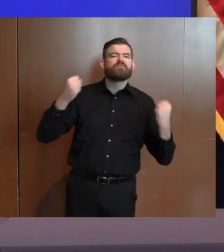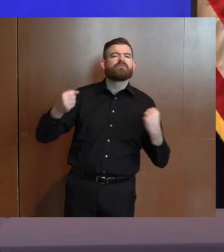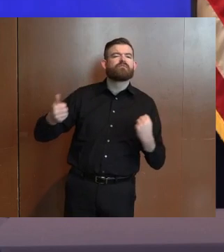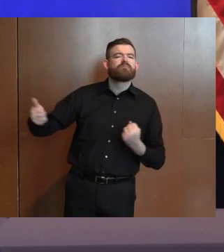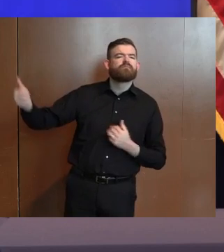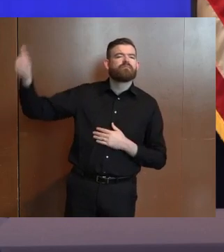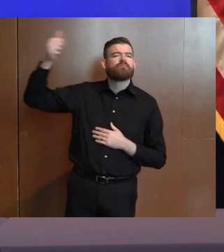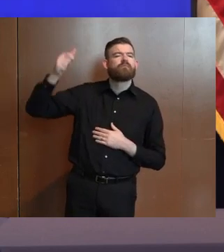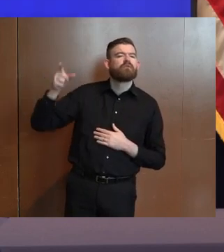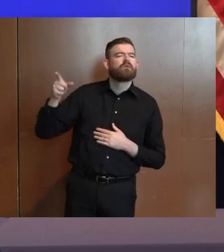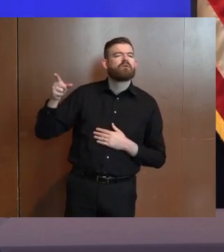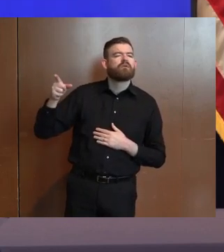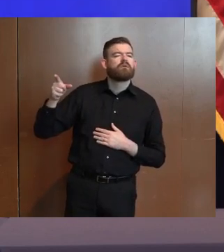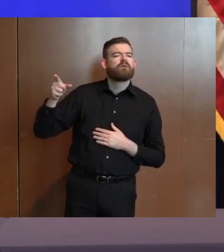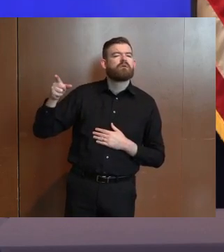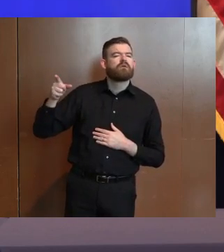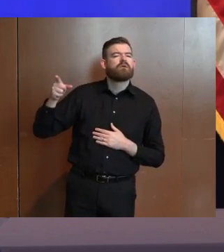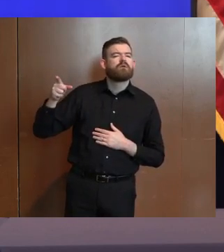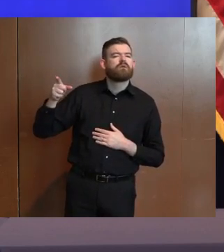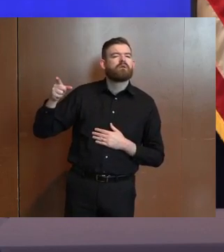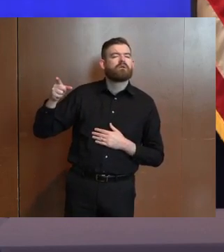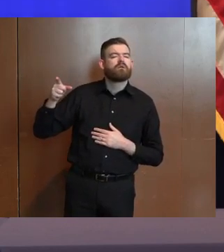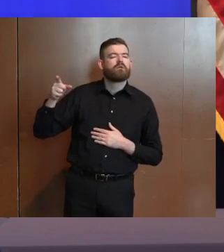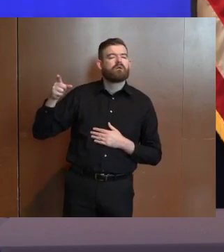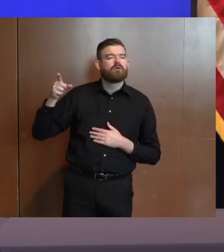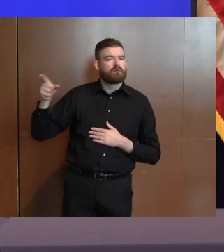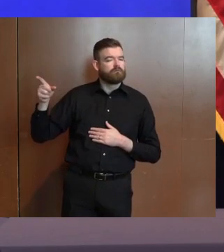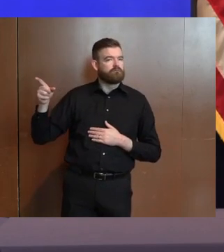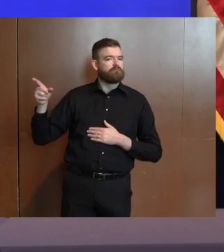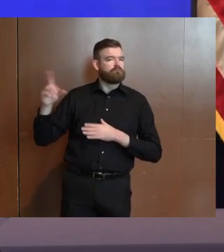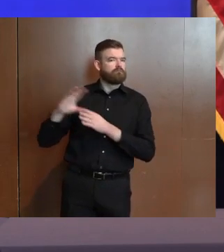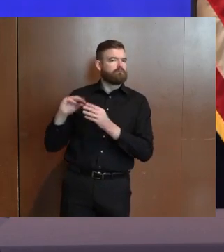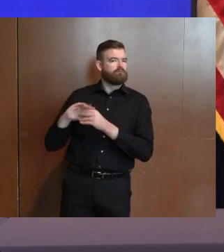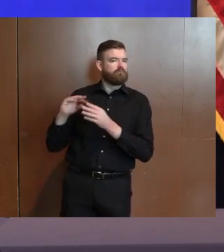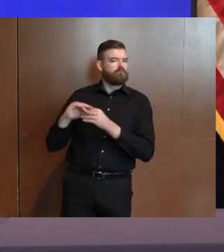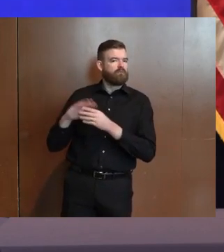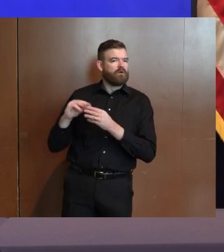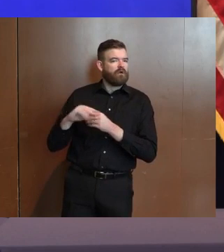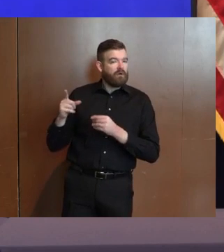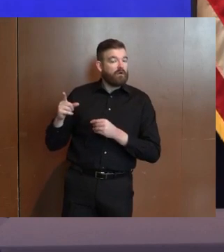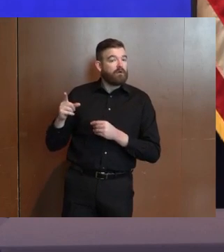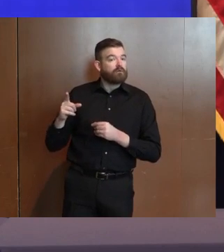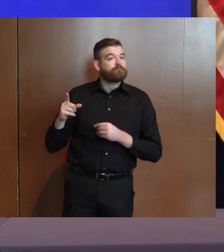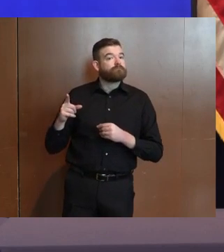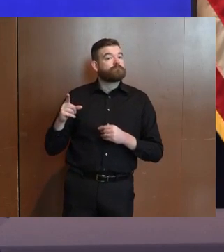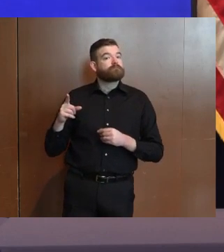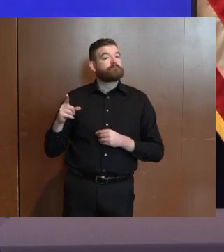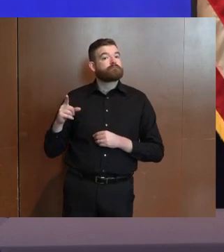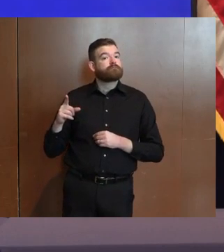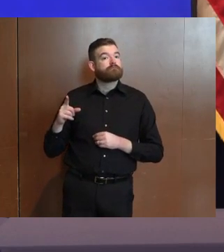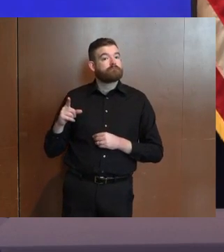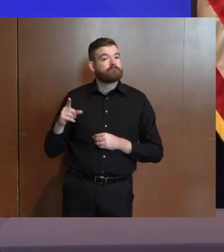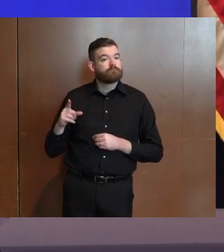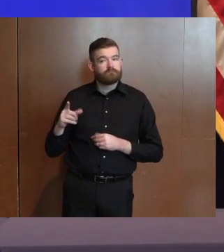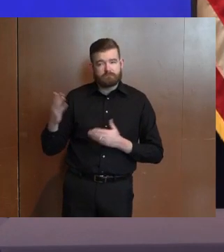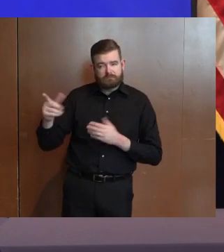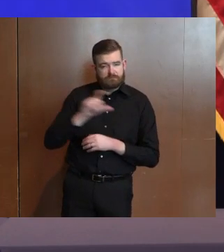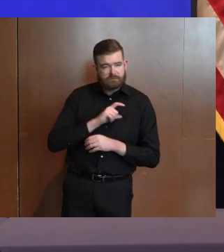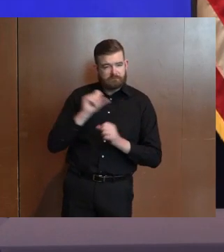explained to me that health officers are not permitted under the, maybe the colonel can address this, under